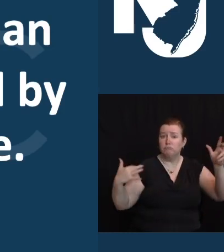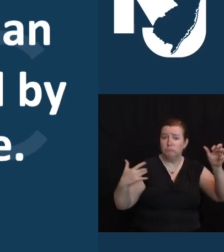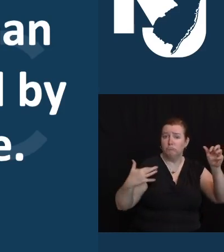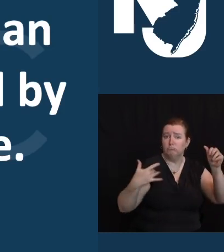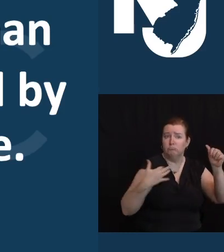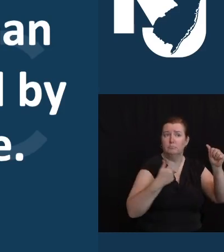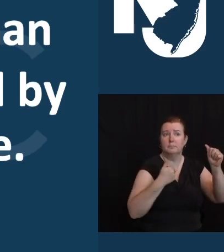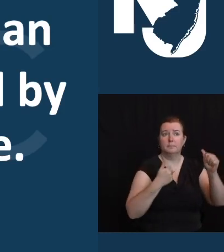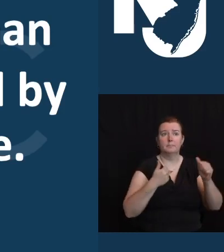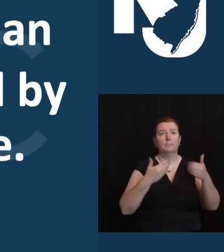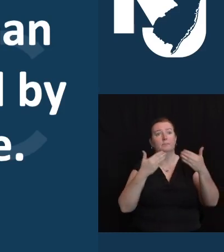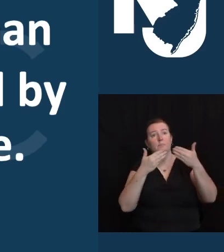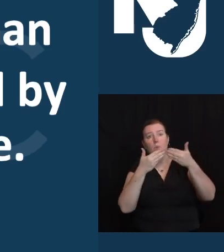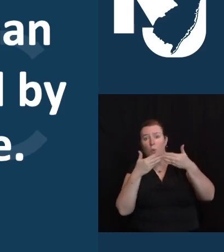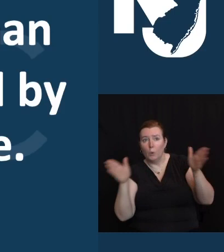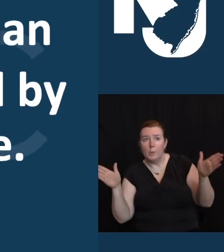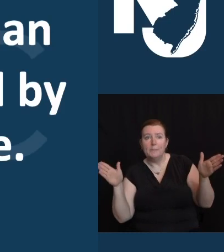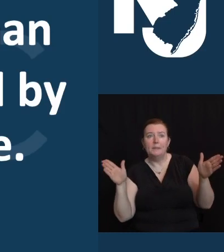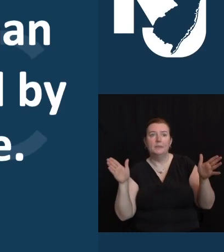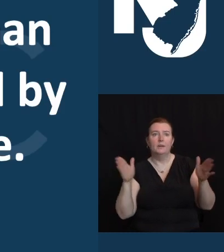public. By the way, that's more than